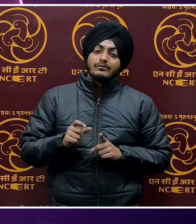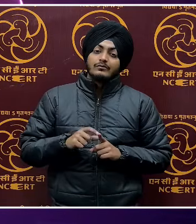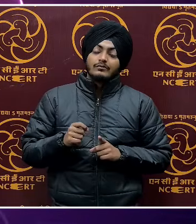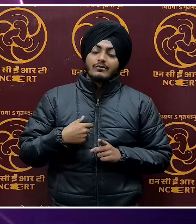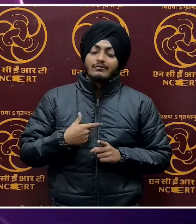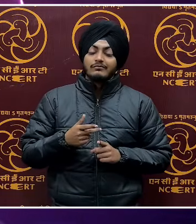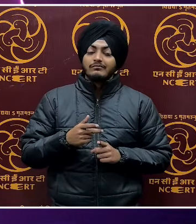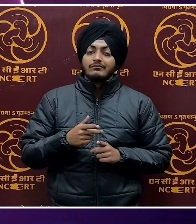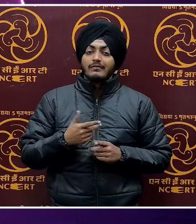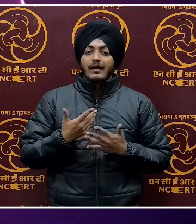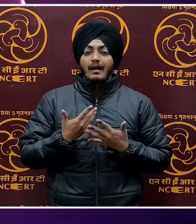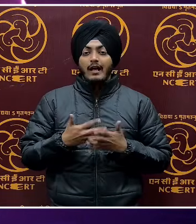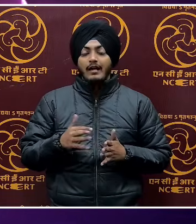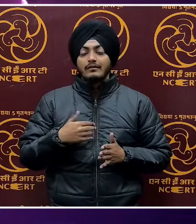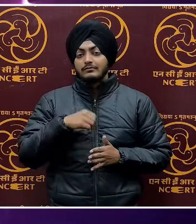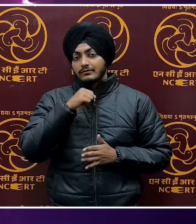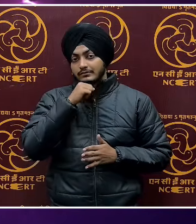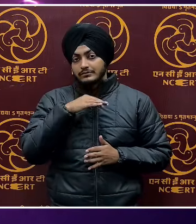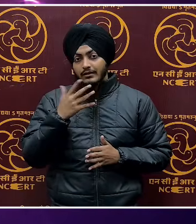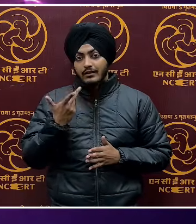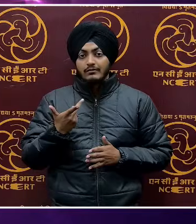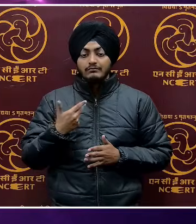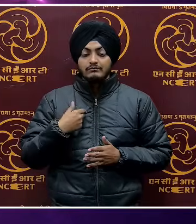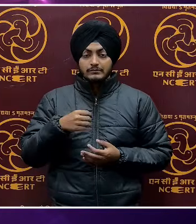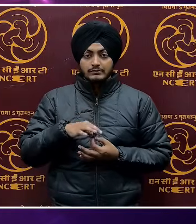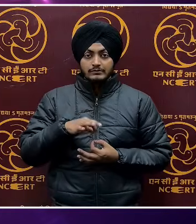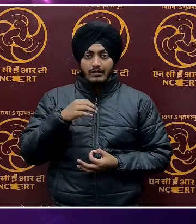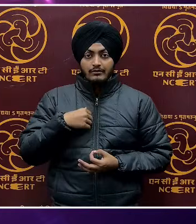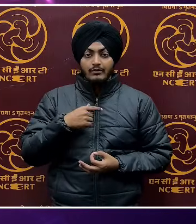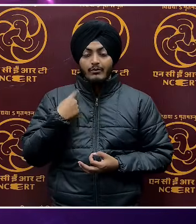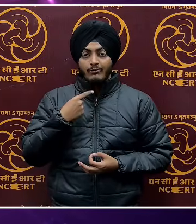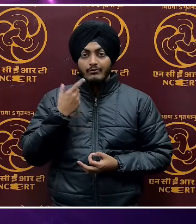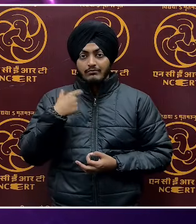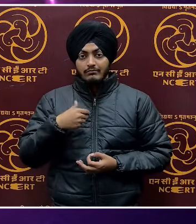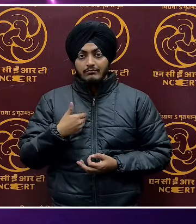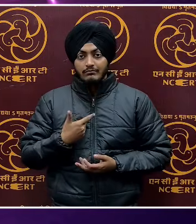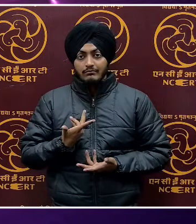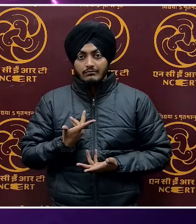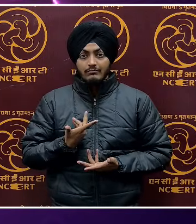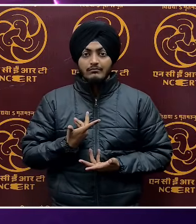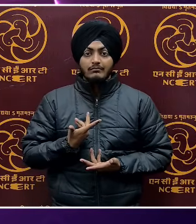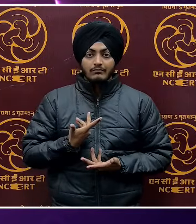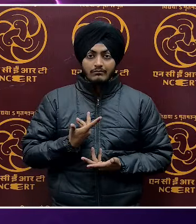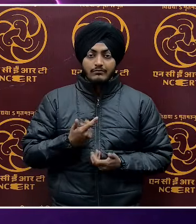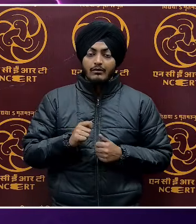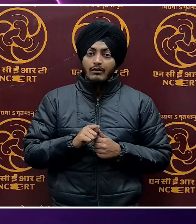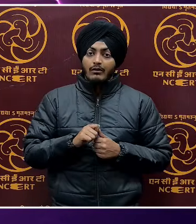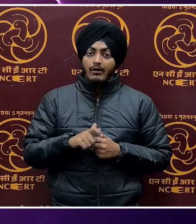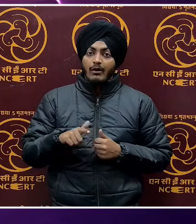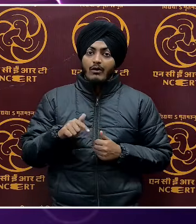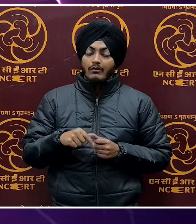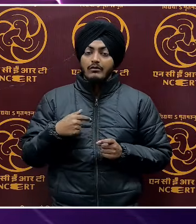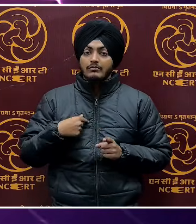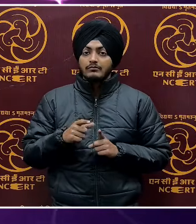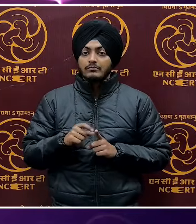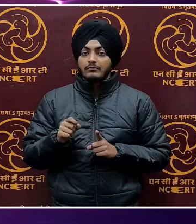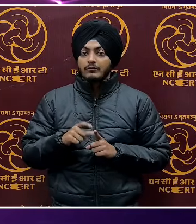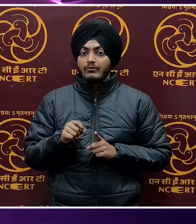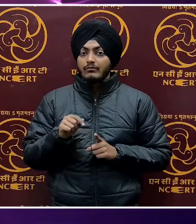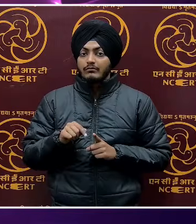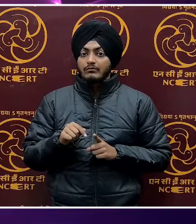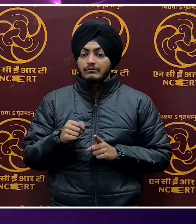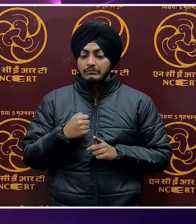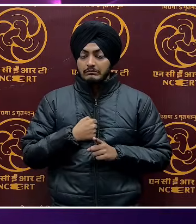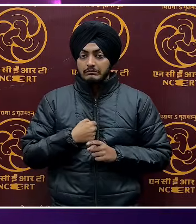No matter what our age, what our size, or who we are and who we are not, we all can do it. We all have